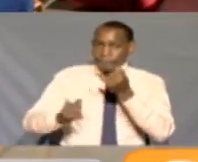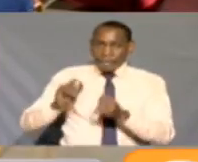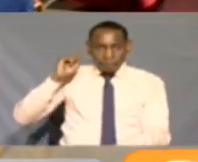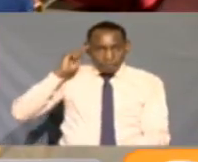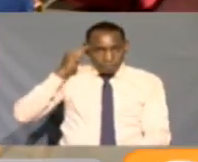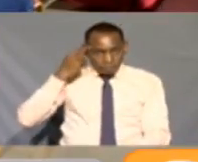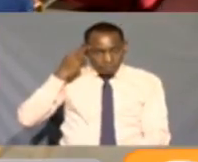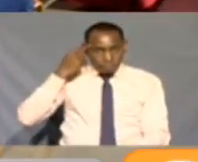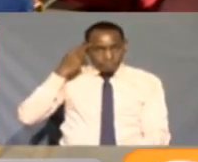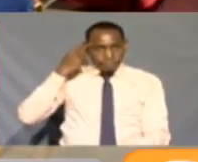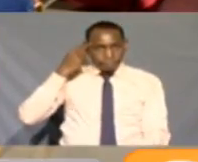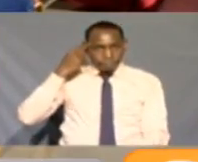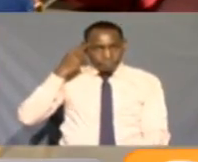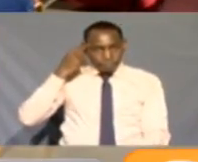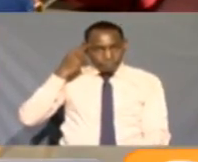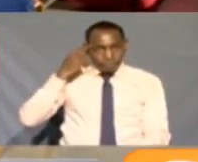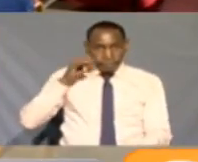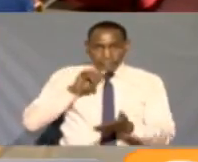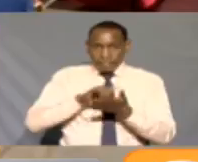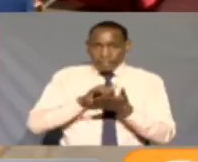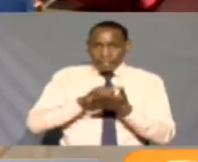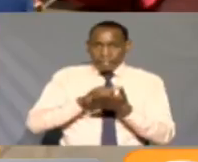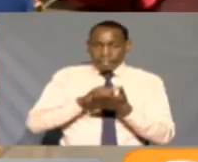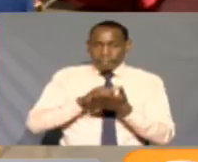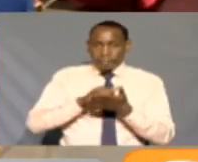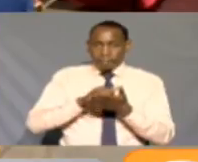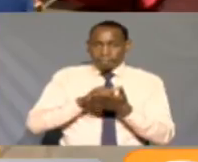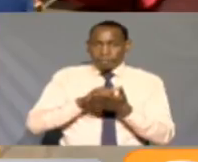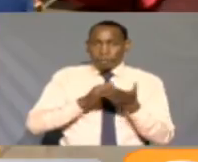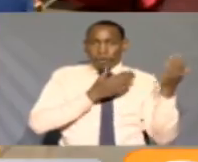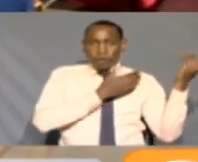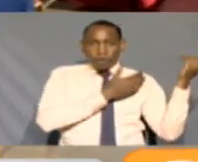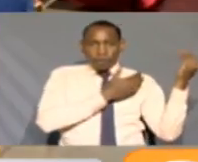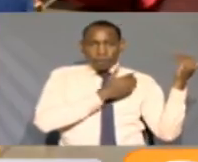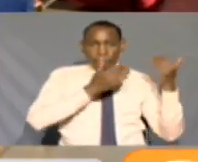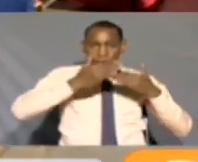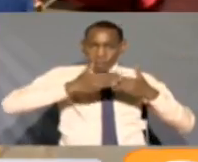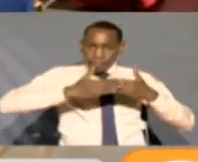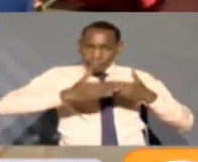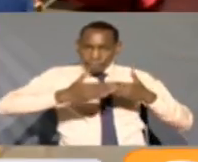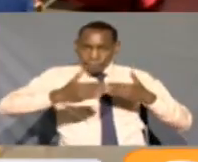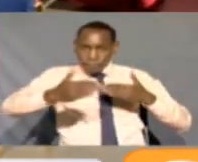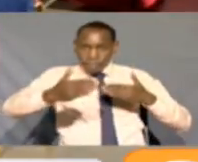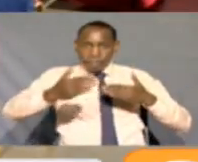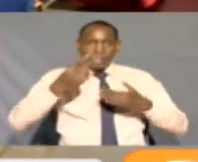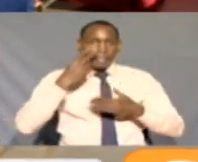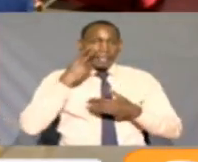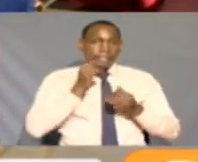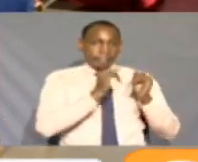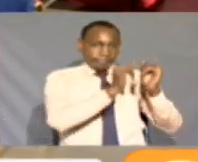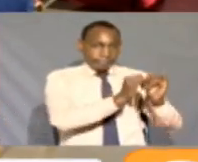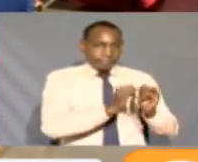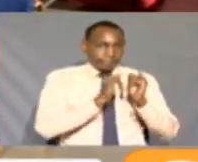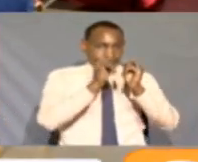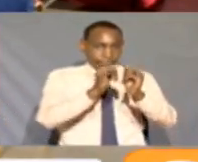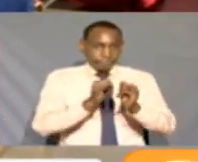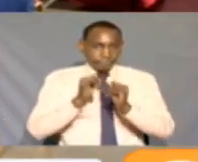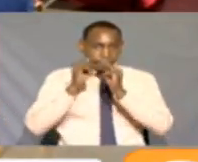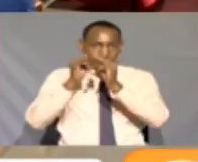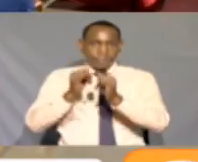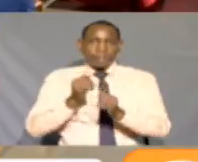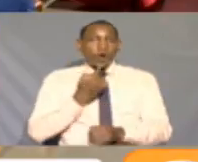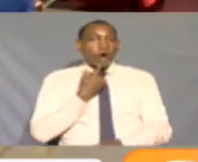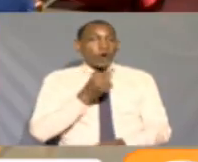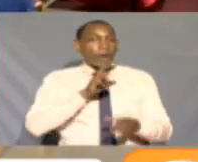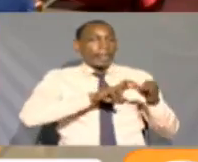one essentially is that I would hope in the next few days we would see these individuals being told to